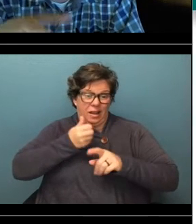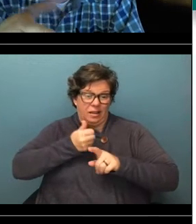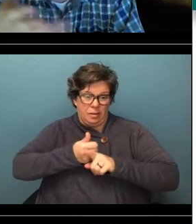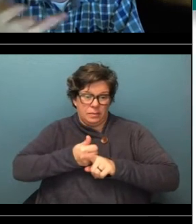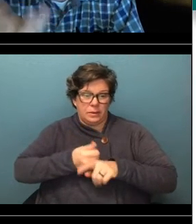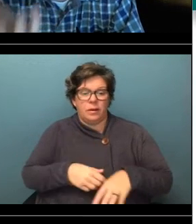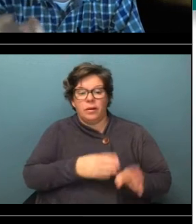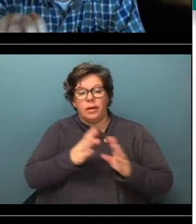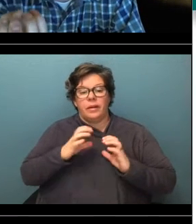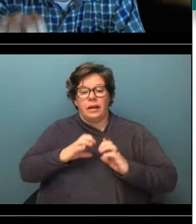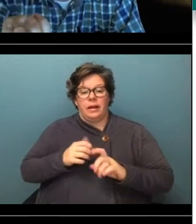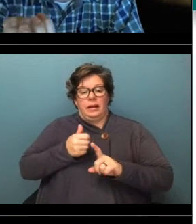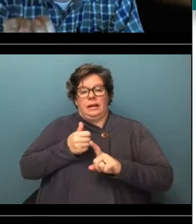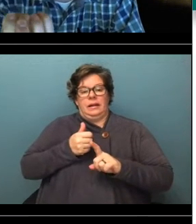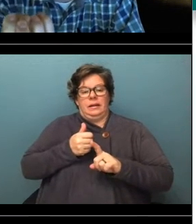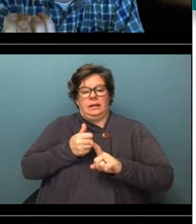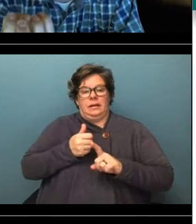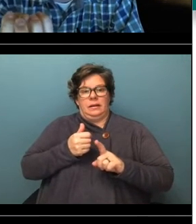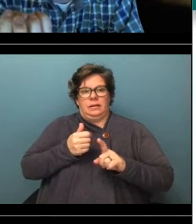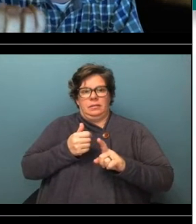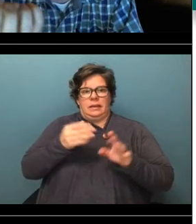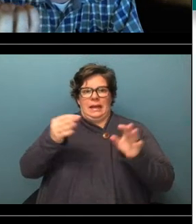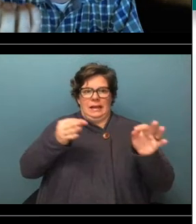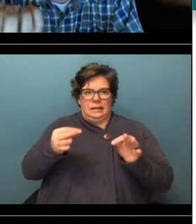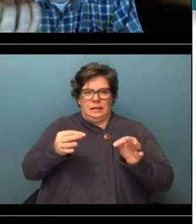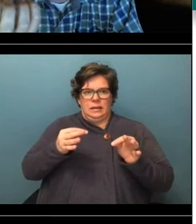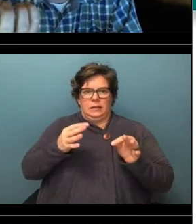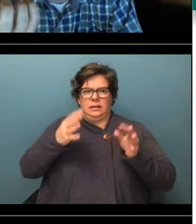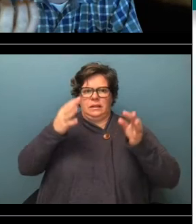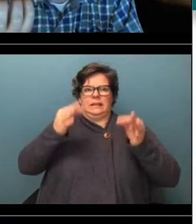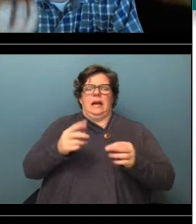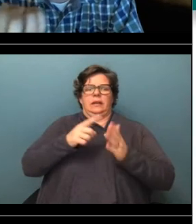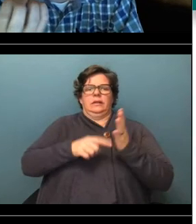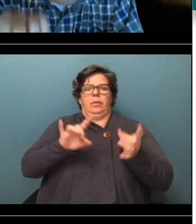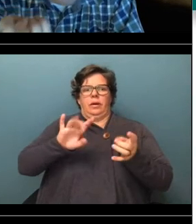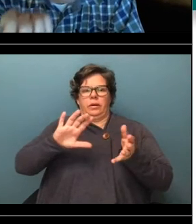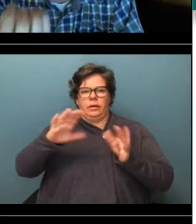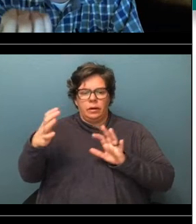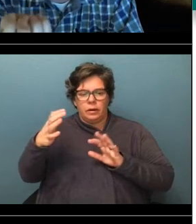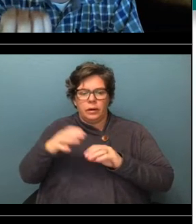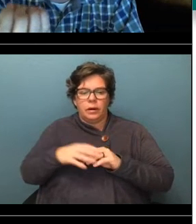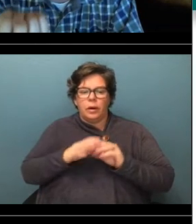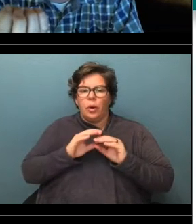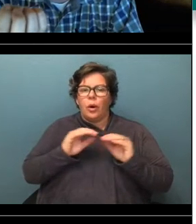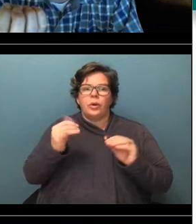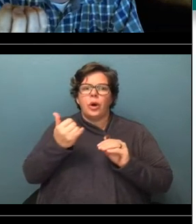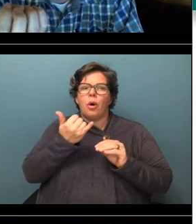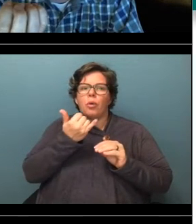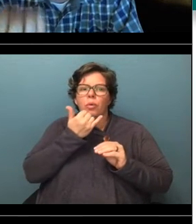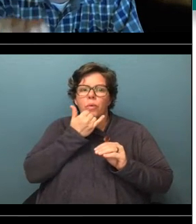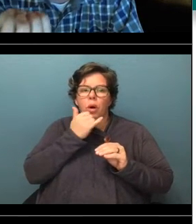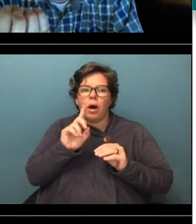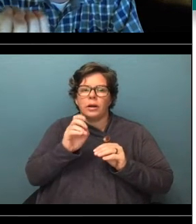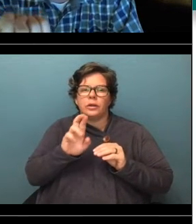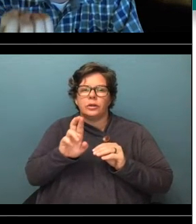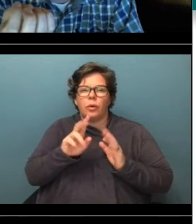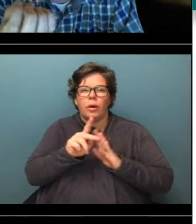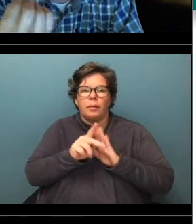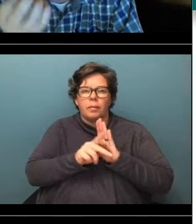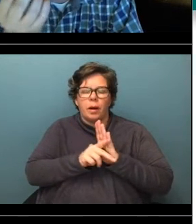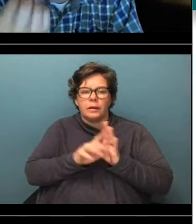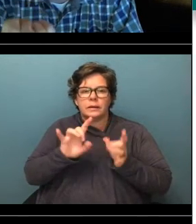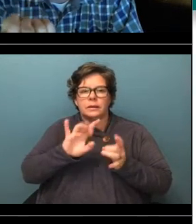Ultimately, the client defines their own crisis. This is part of a no wrong door policy. Furthermore,